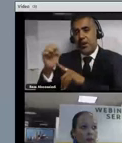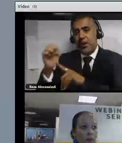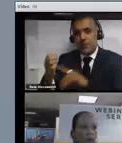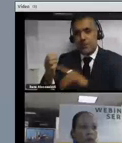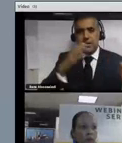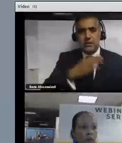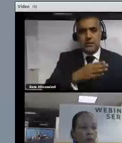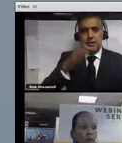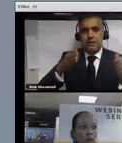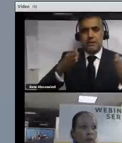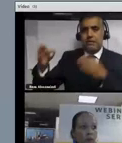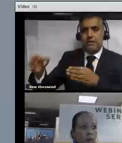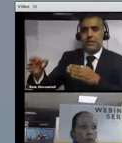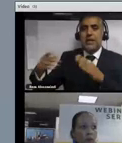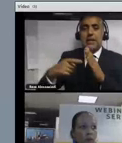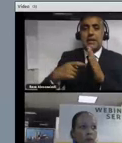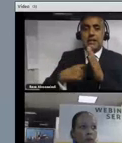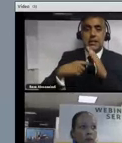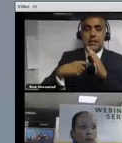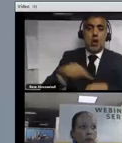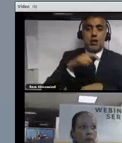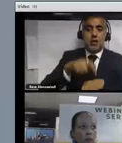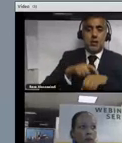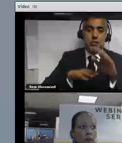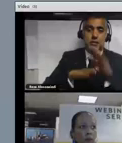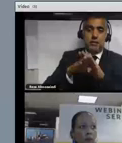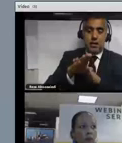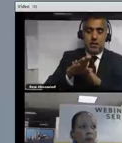long time to develop and test these questions.